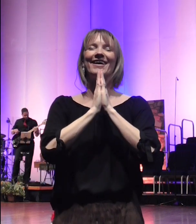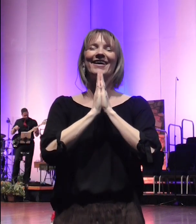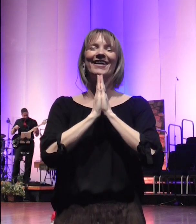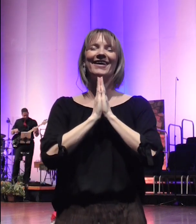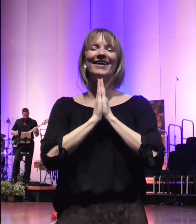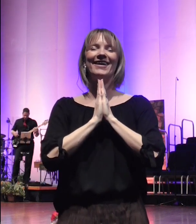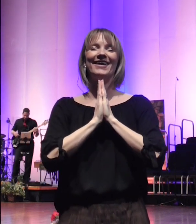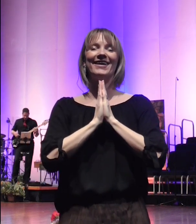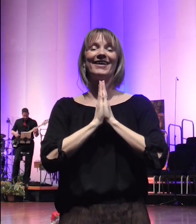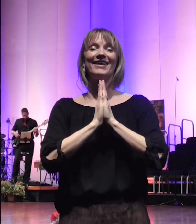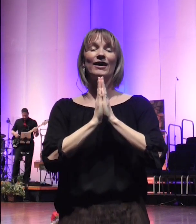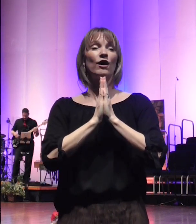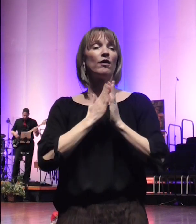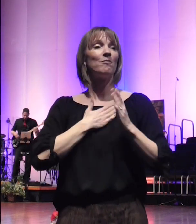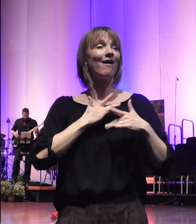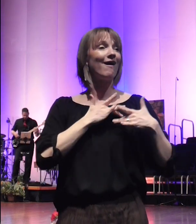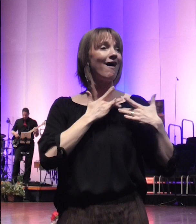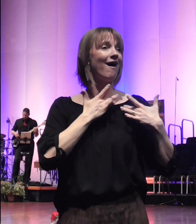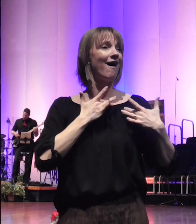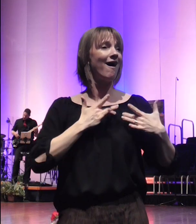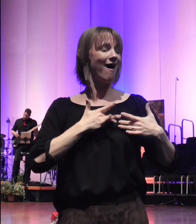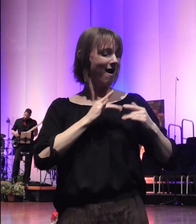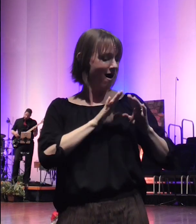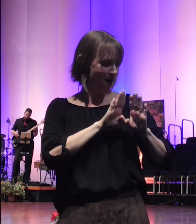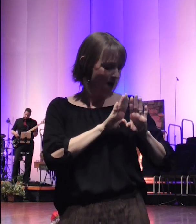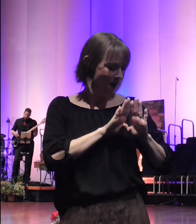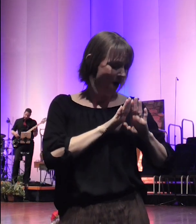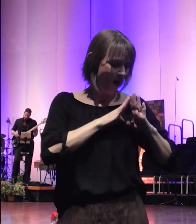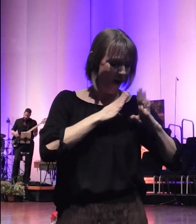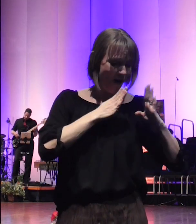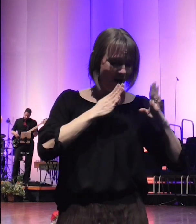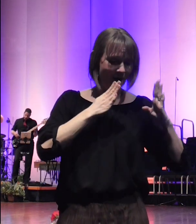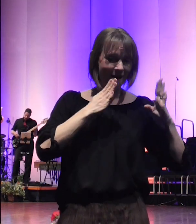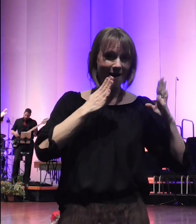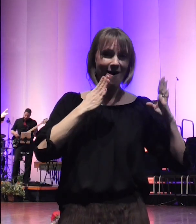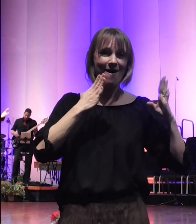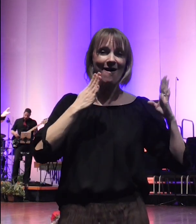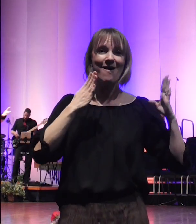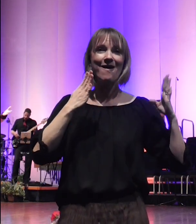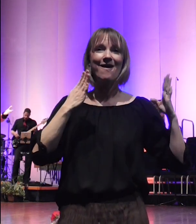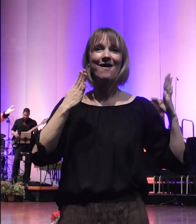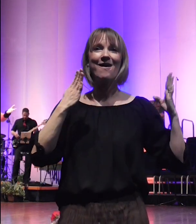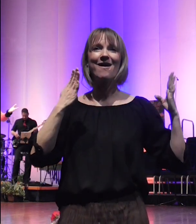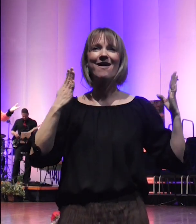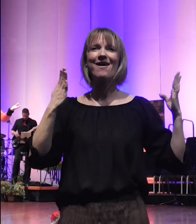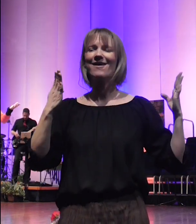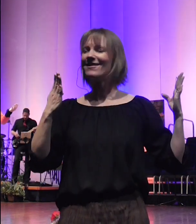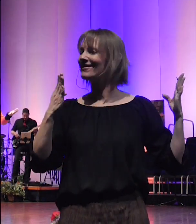The doors of my heart open wide,